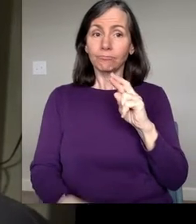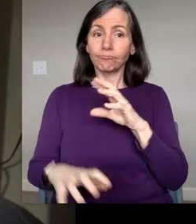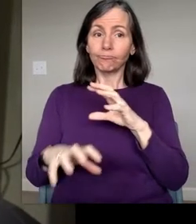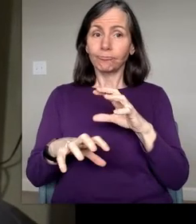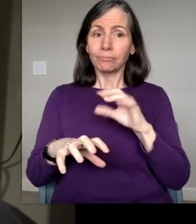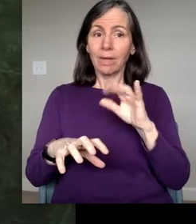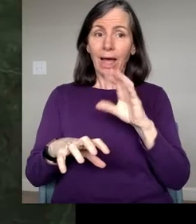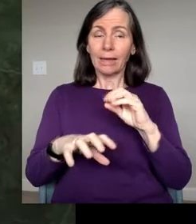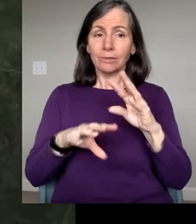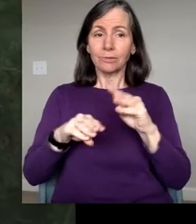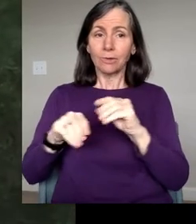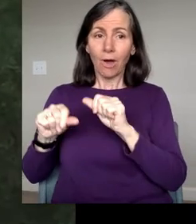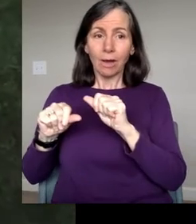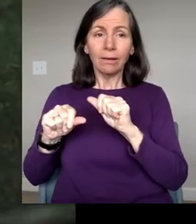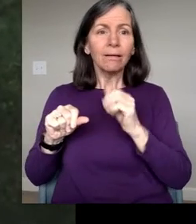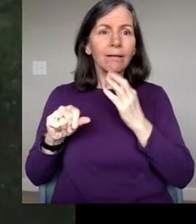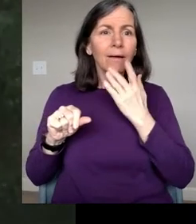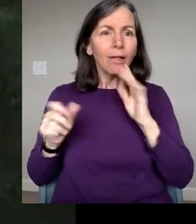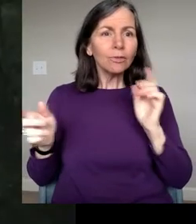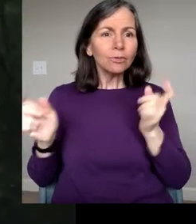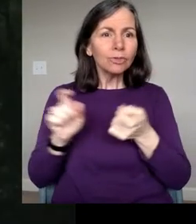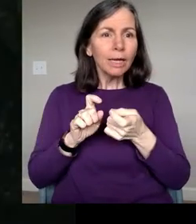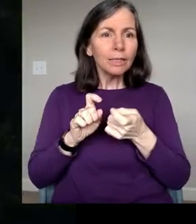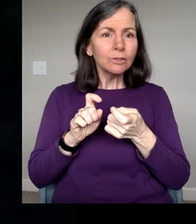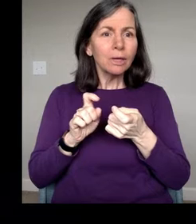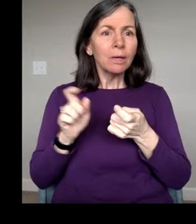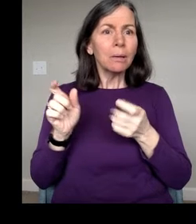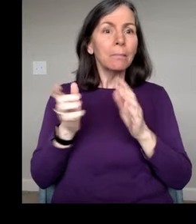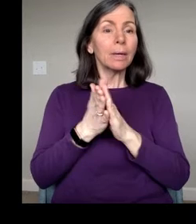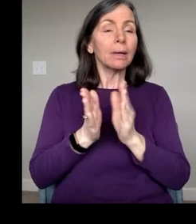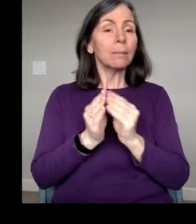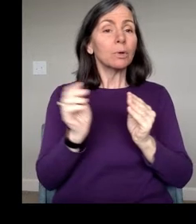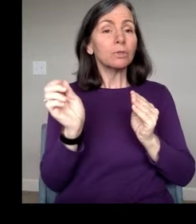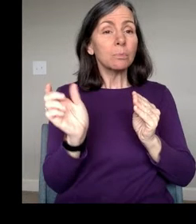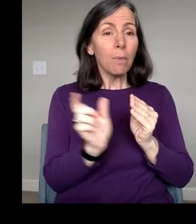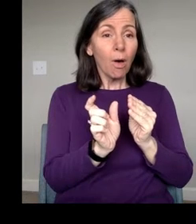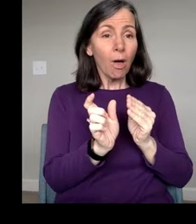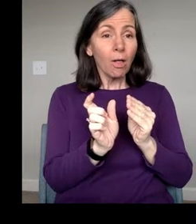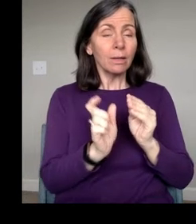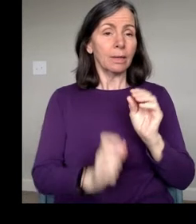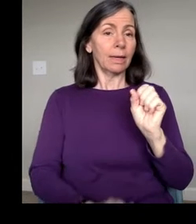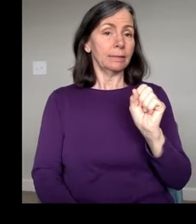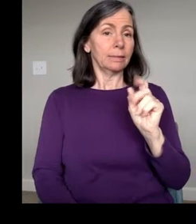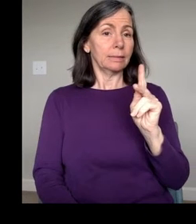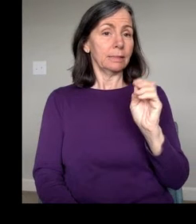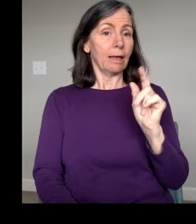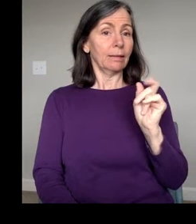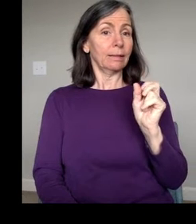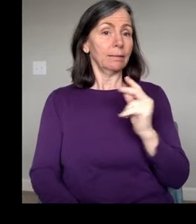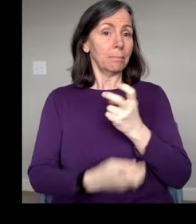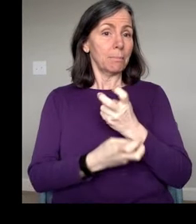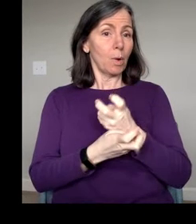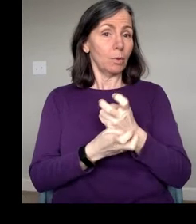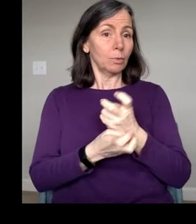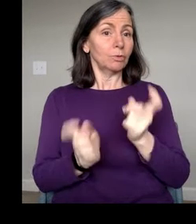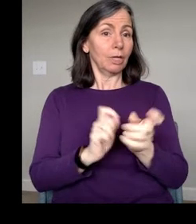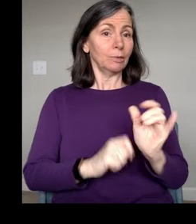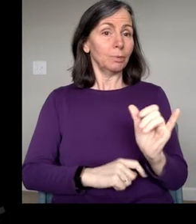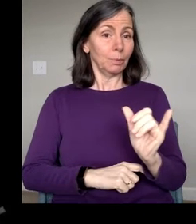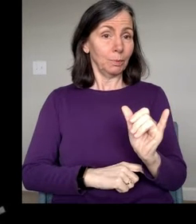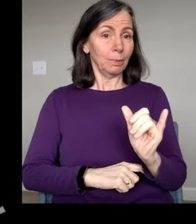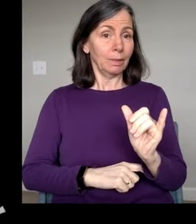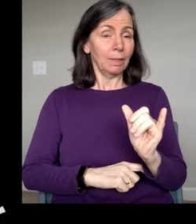most strikingly, even their skeletons changed. As we begin to learn exactly how stickleback bones evolved, we're learning